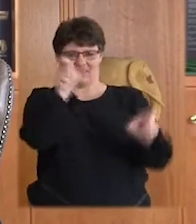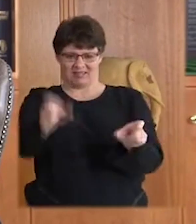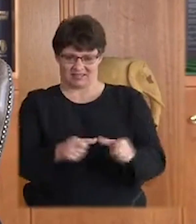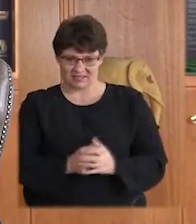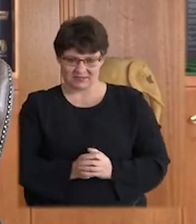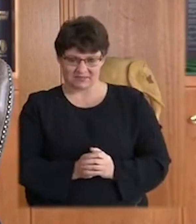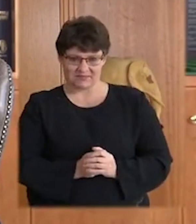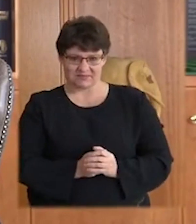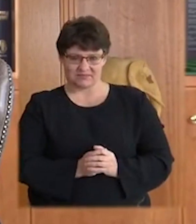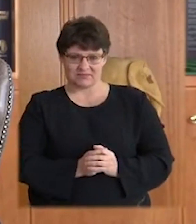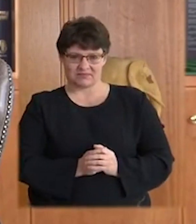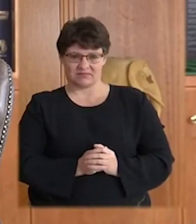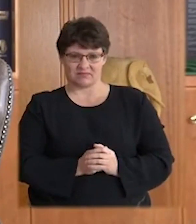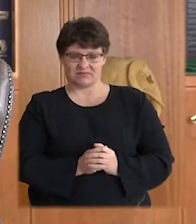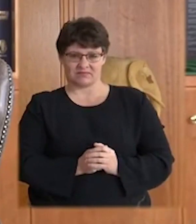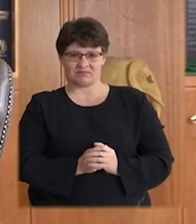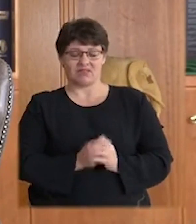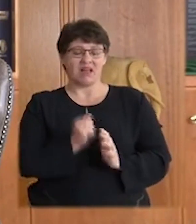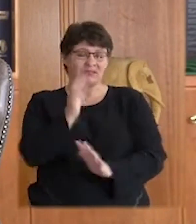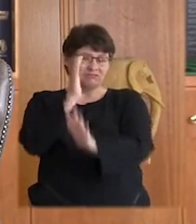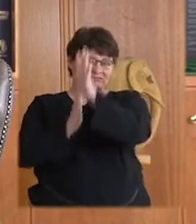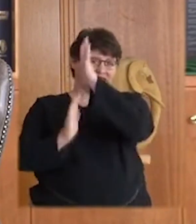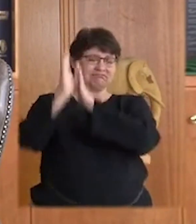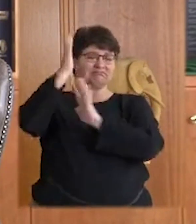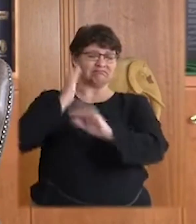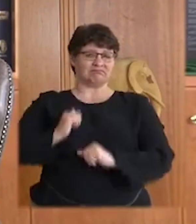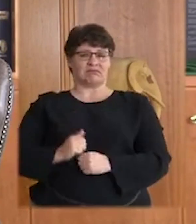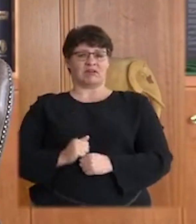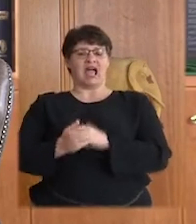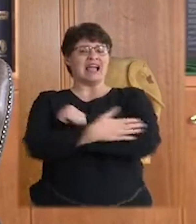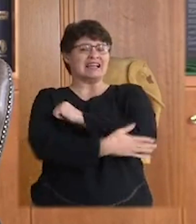our freedom was paid by generations of patriots.